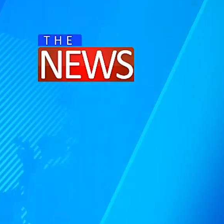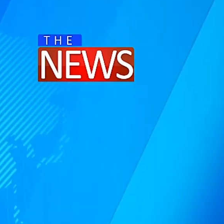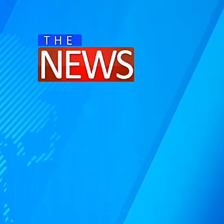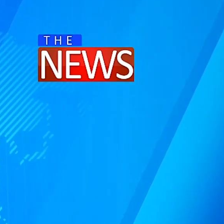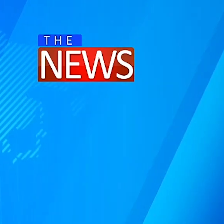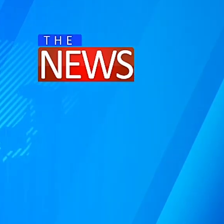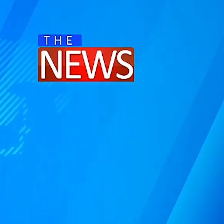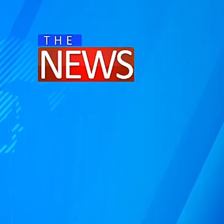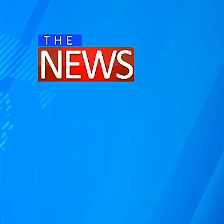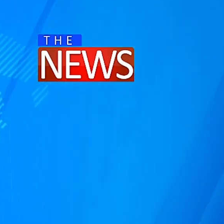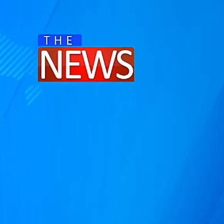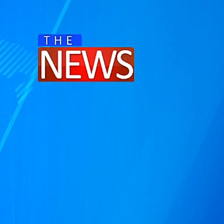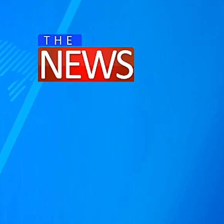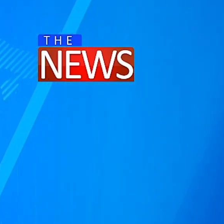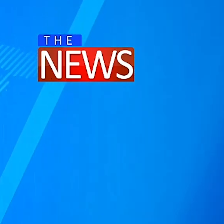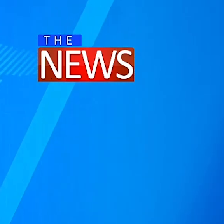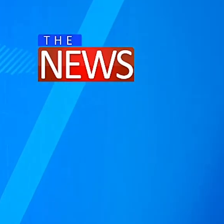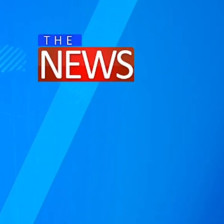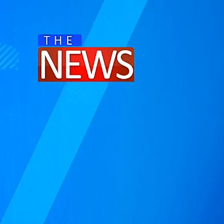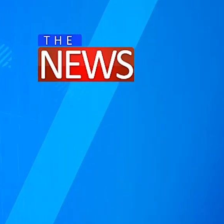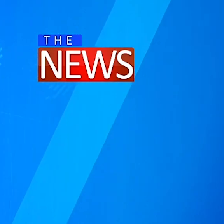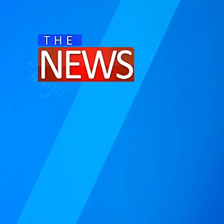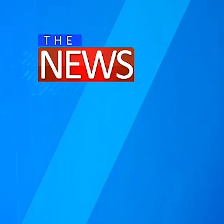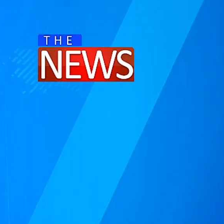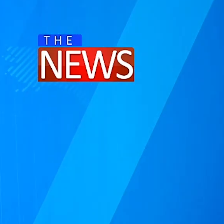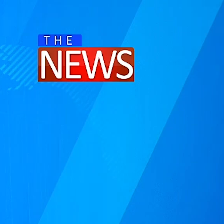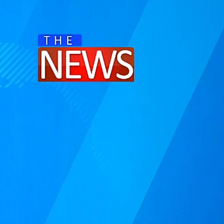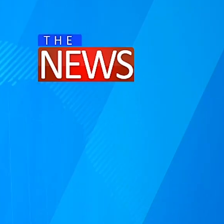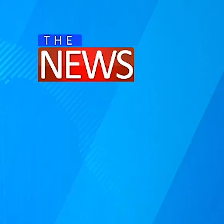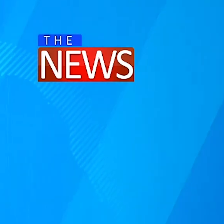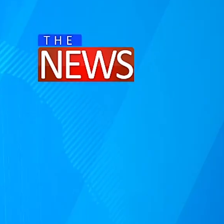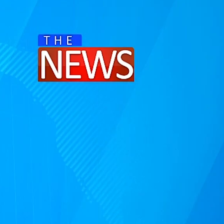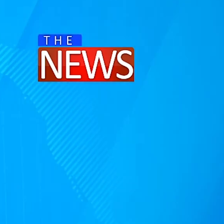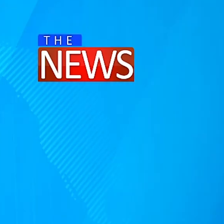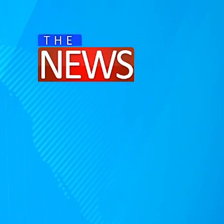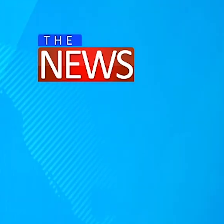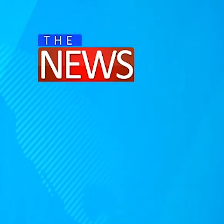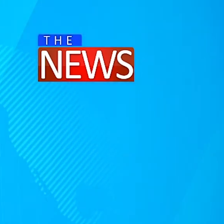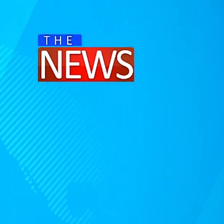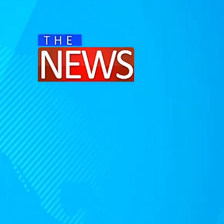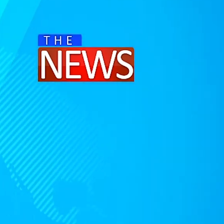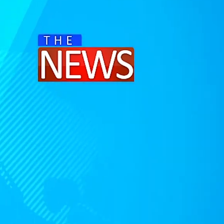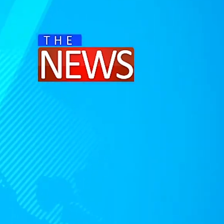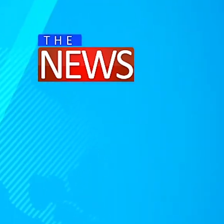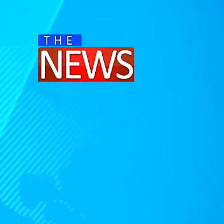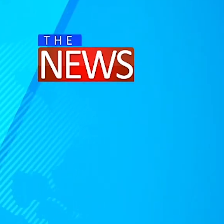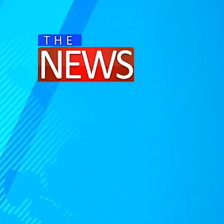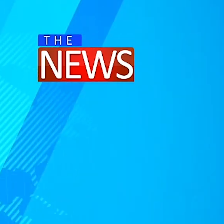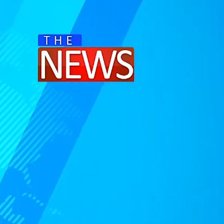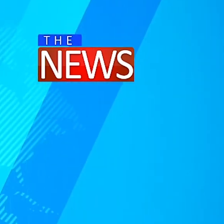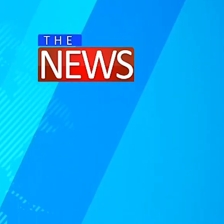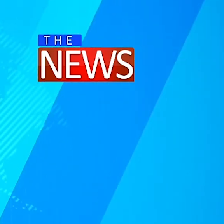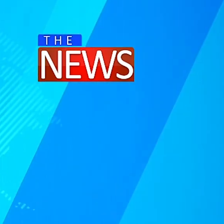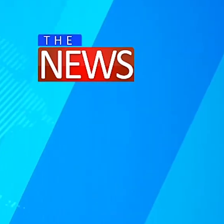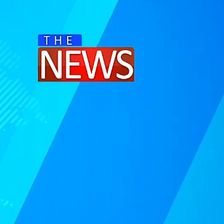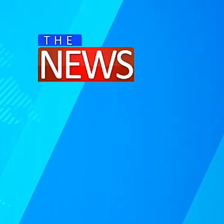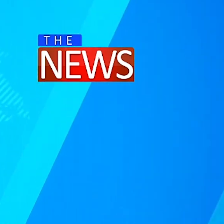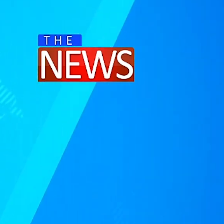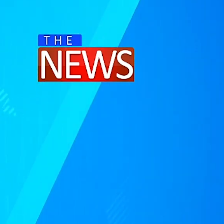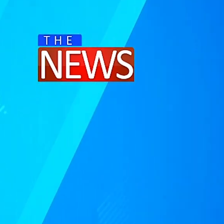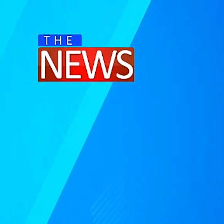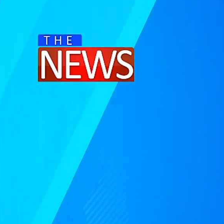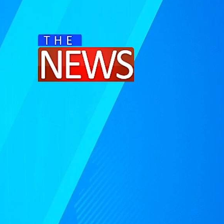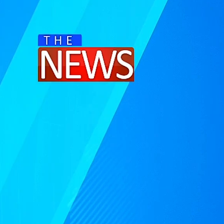Christopher Tufton, as he addressed the ministry's COVID-19 virtual conversation this week. The Chief Medical Officer, Dr.